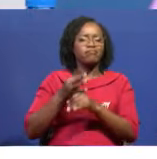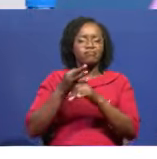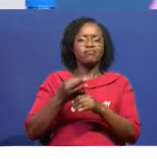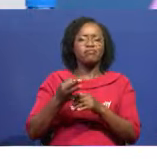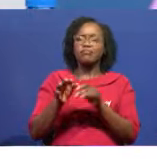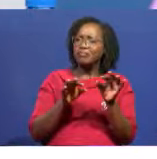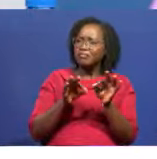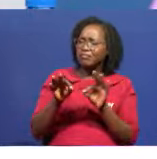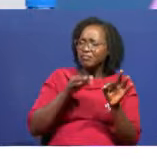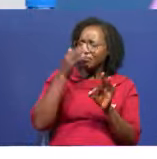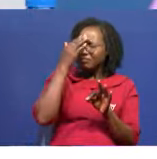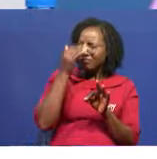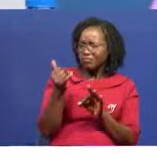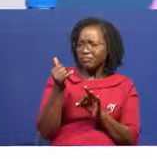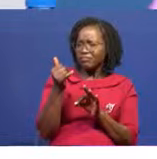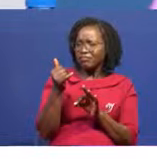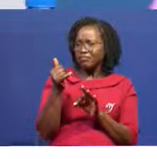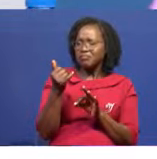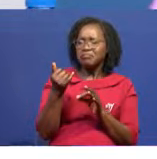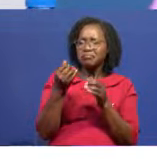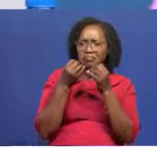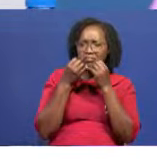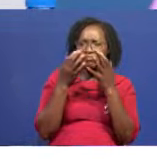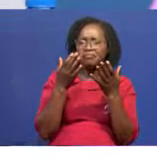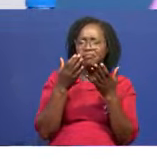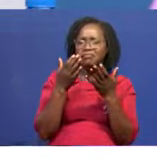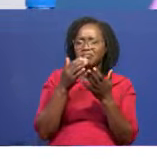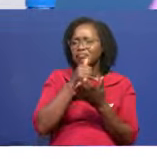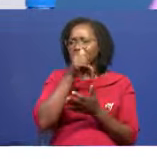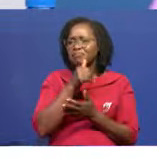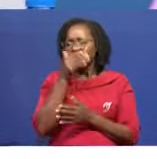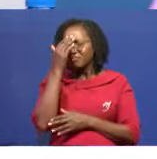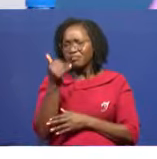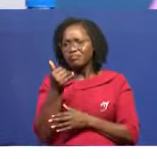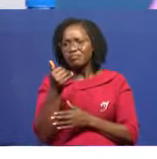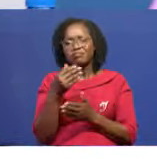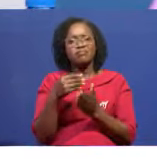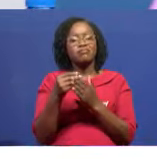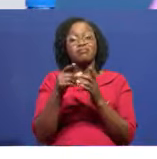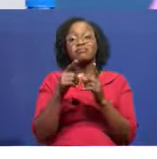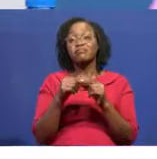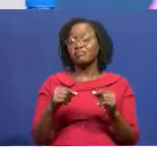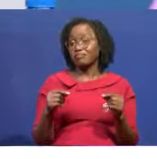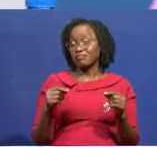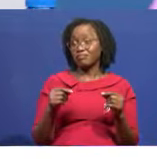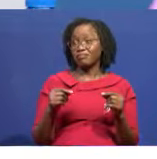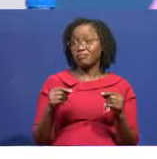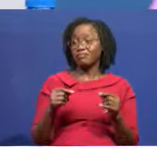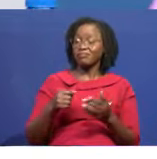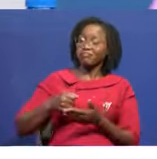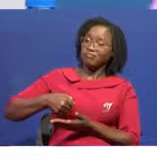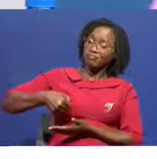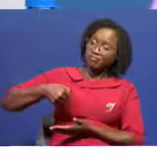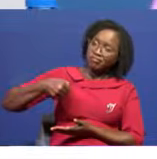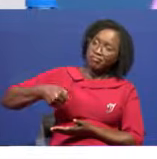to explain why they're not proactively disclosing some things such as financial statements or